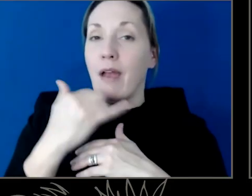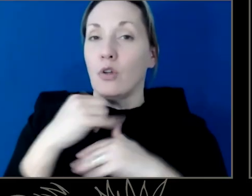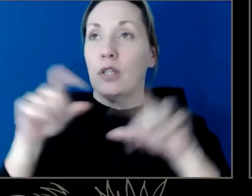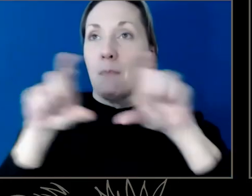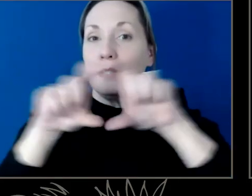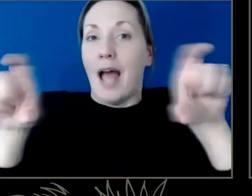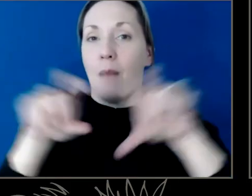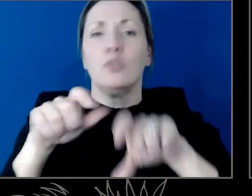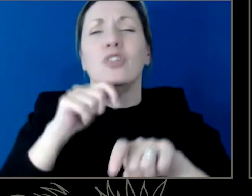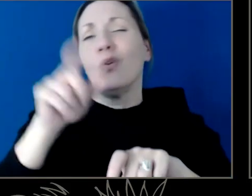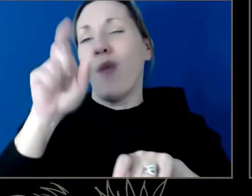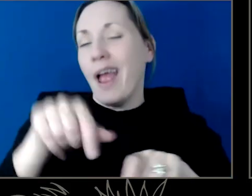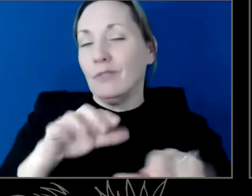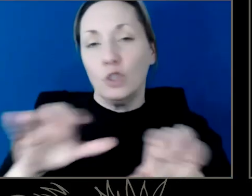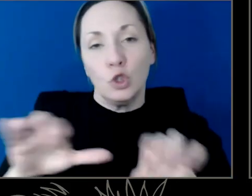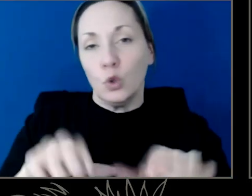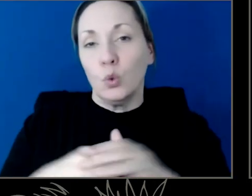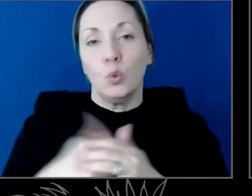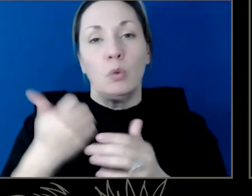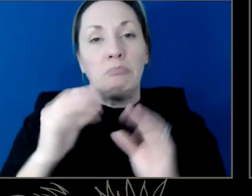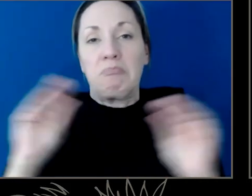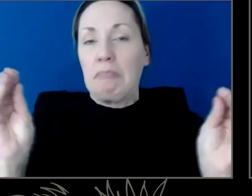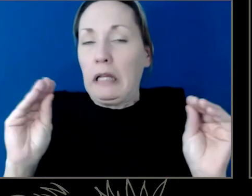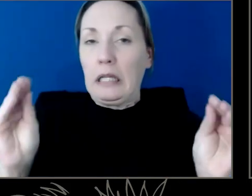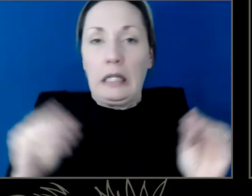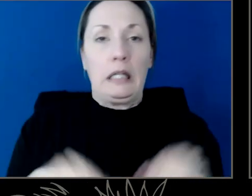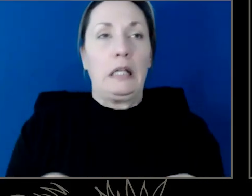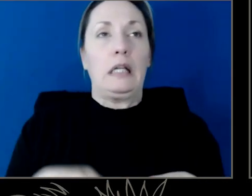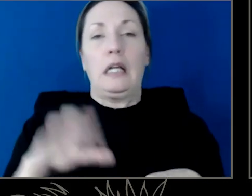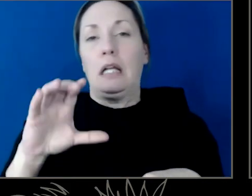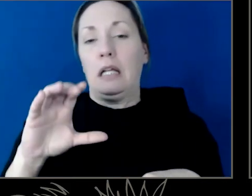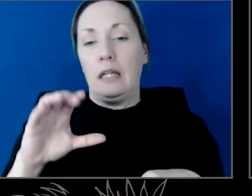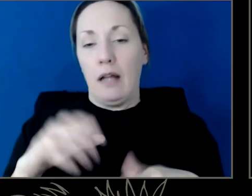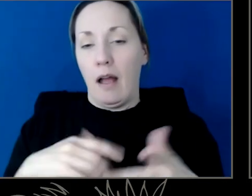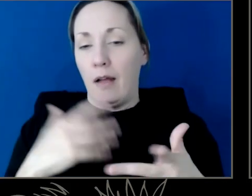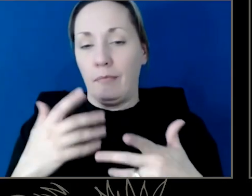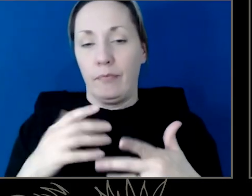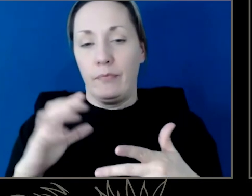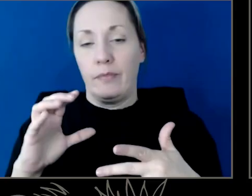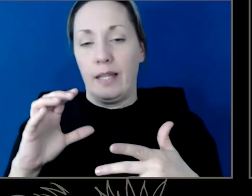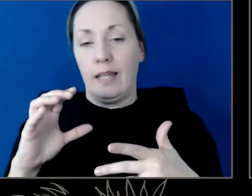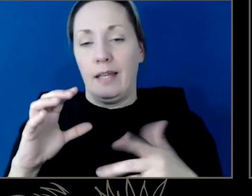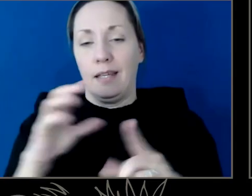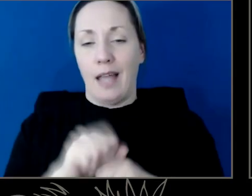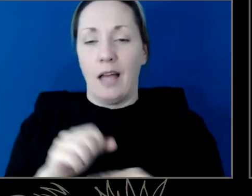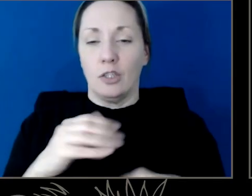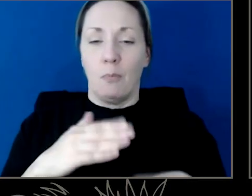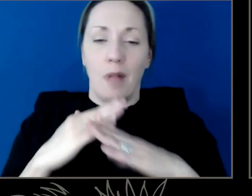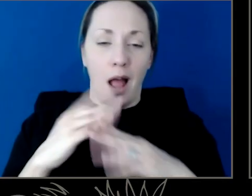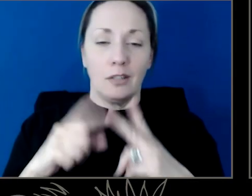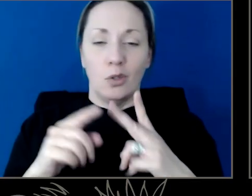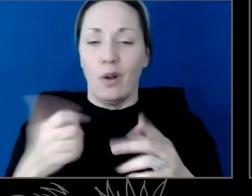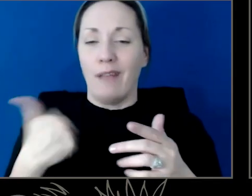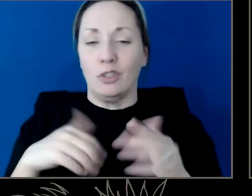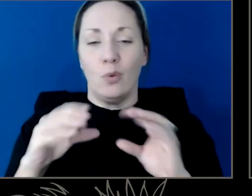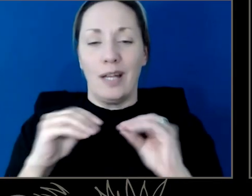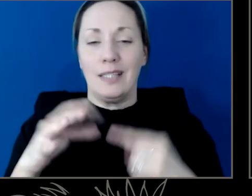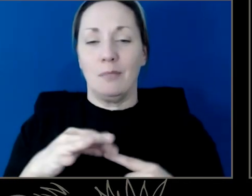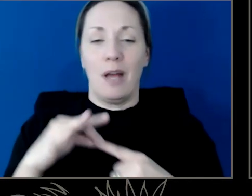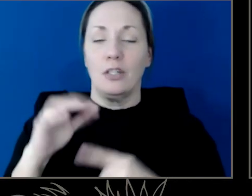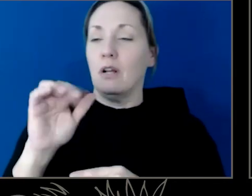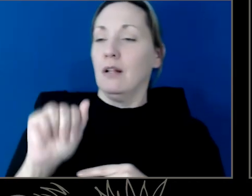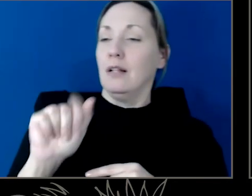you don't have to do any weird catch blocks, or you don't have to do any special Axios error handlers or anything like that. It's just